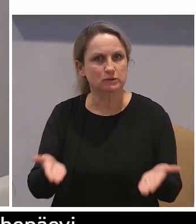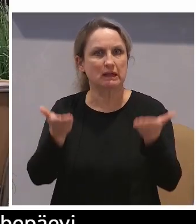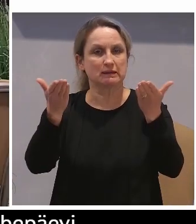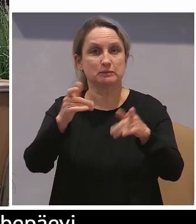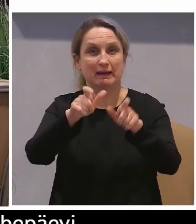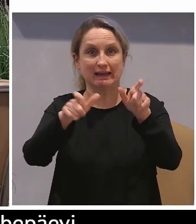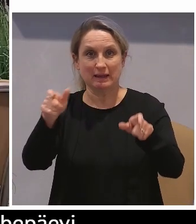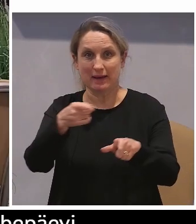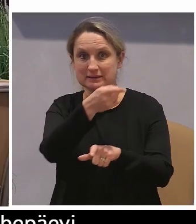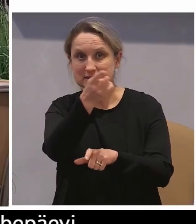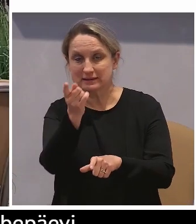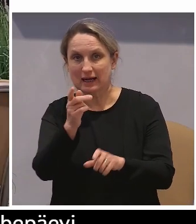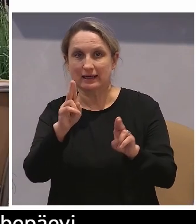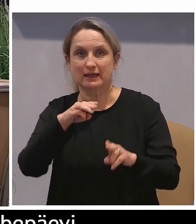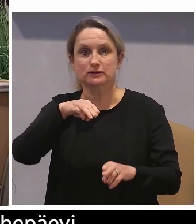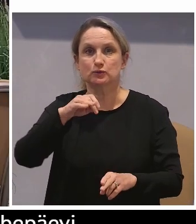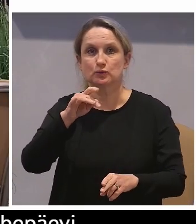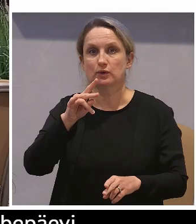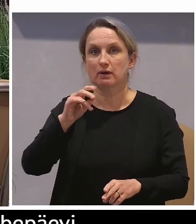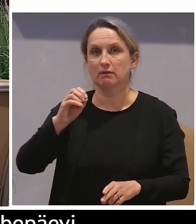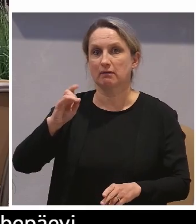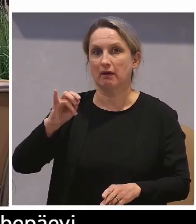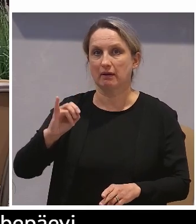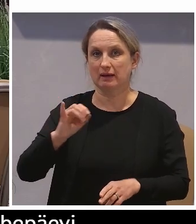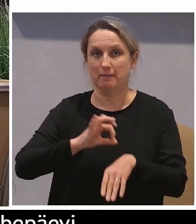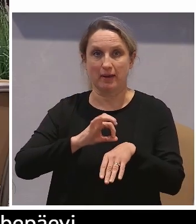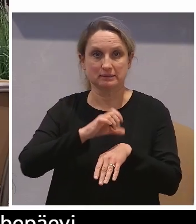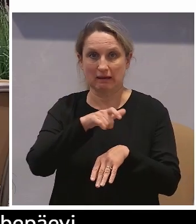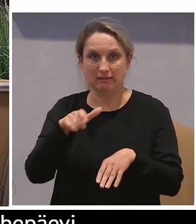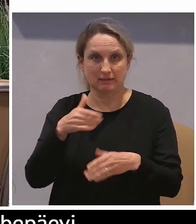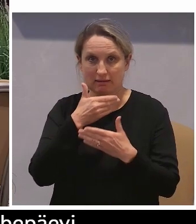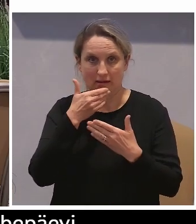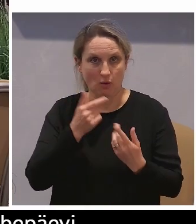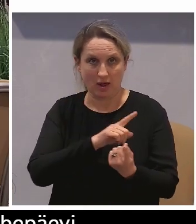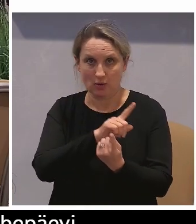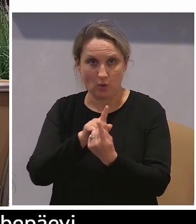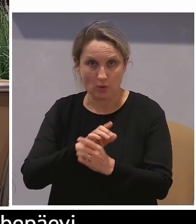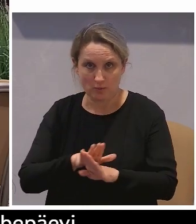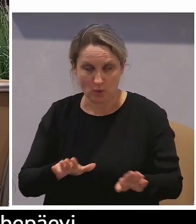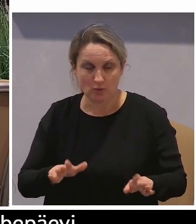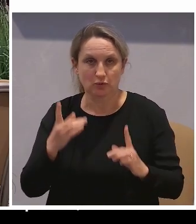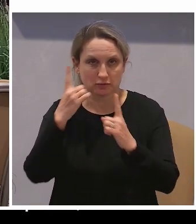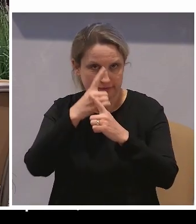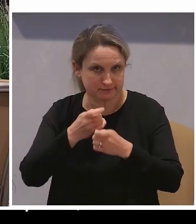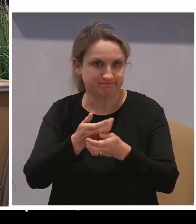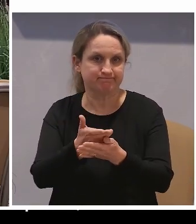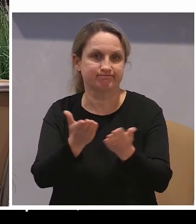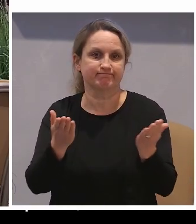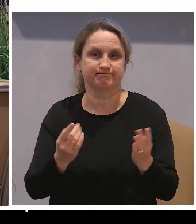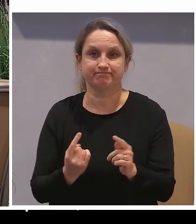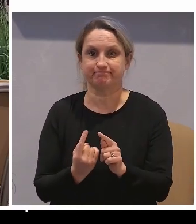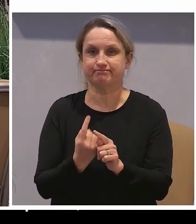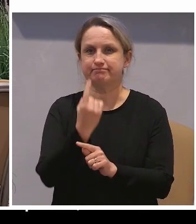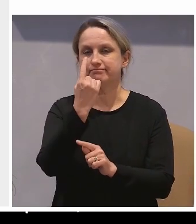to raise kes awareness. on vähe Turneri patsientidega kokku puutunud. We would like to introduce this syndrome to children,